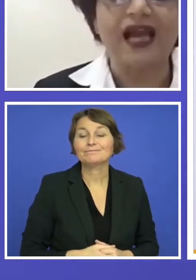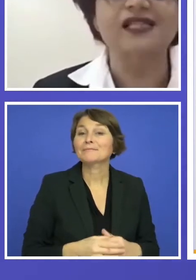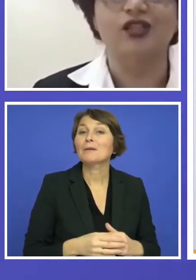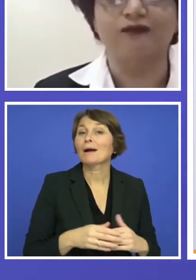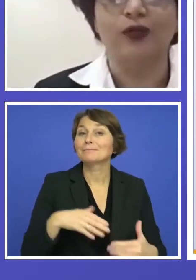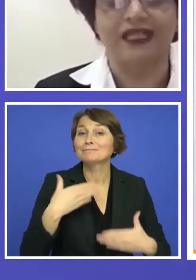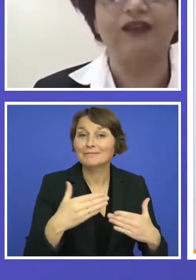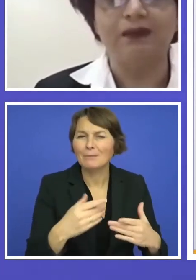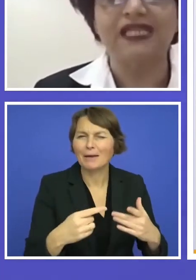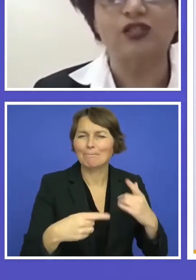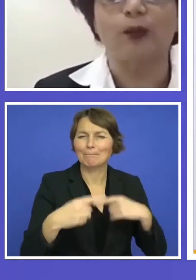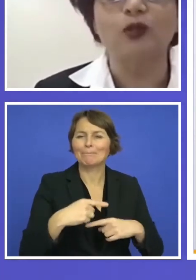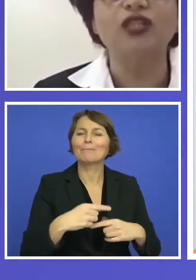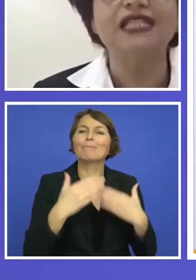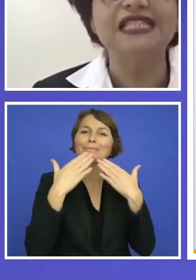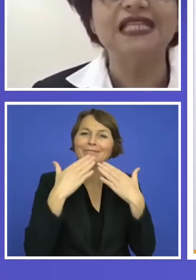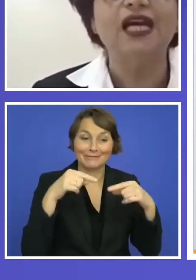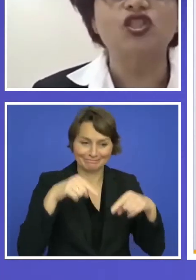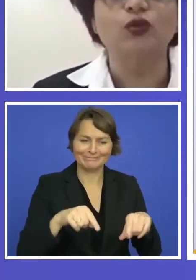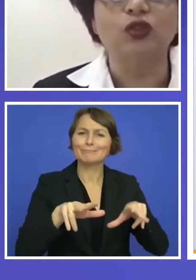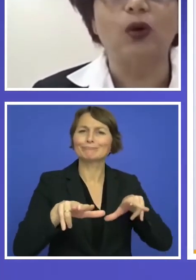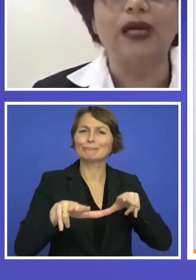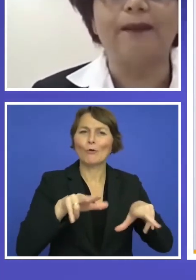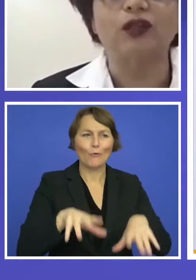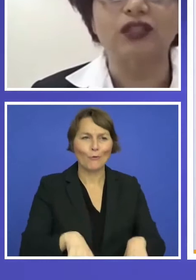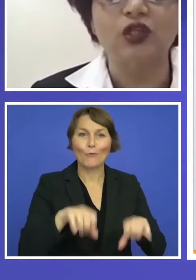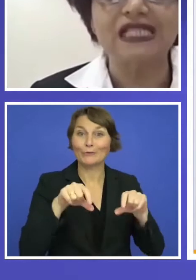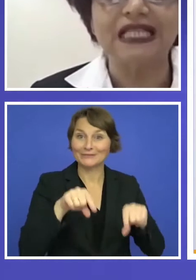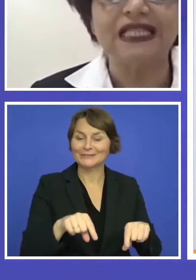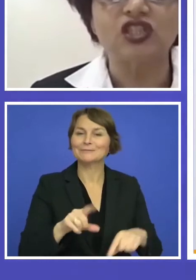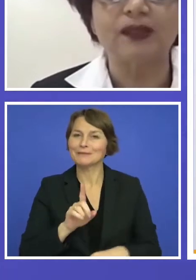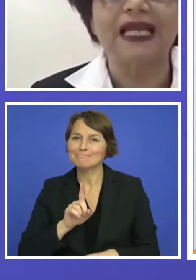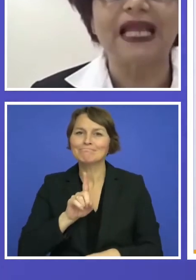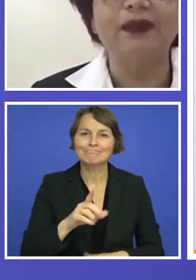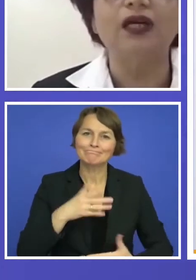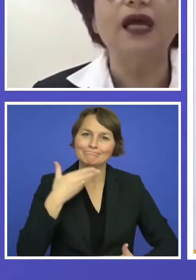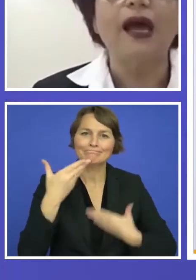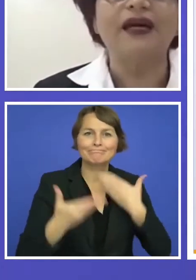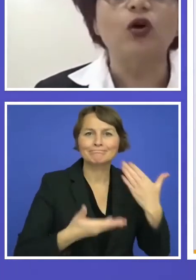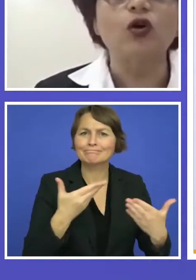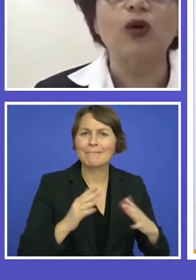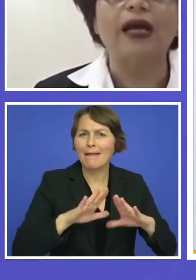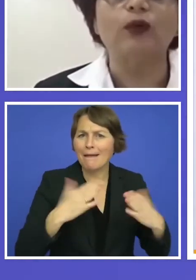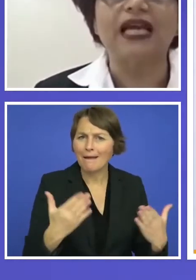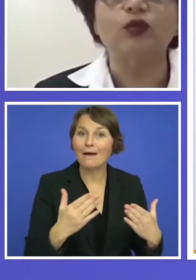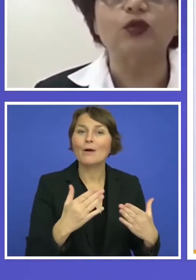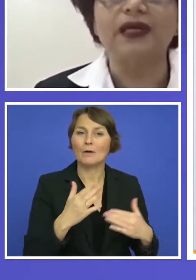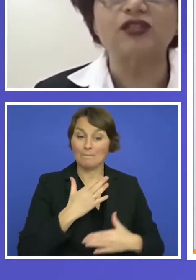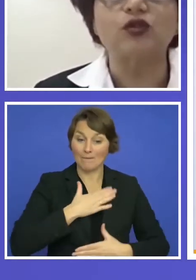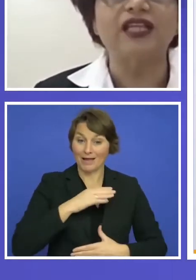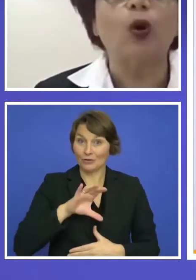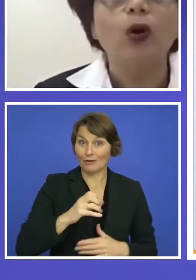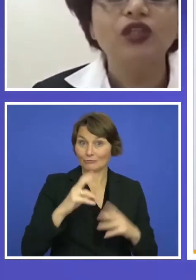the organizers for giving me this opportunity to talk about nursing leadership in Lebanon. But also I would like